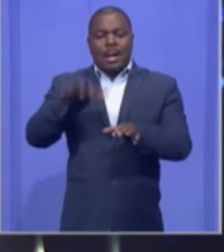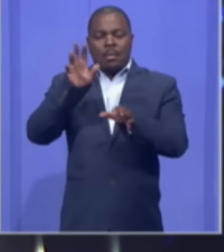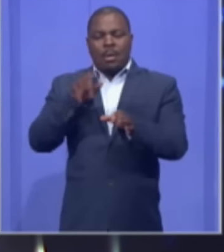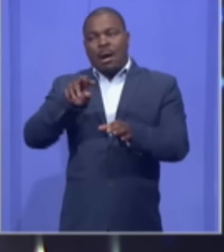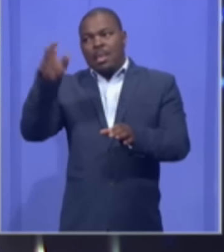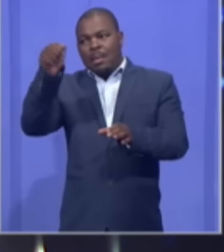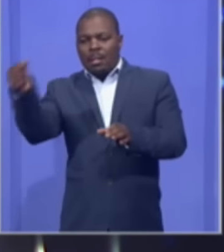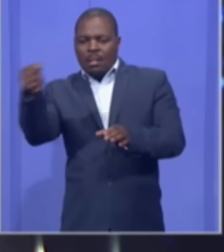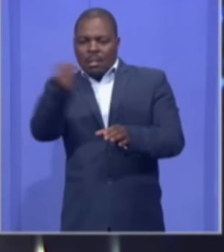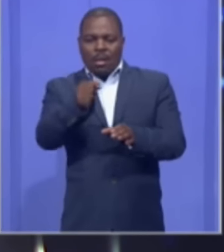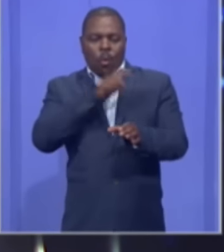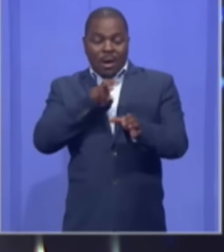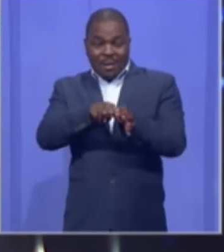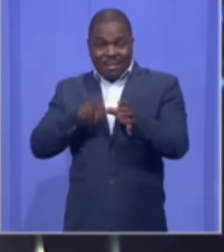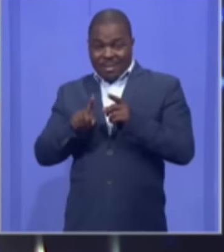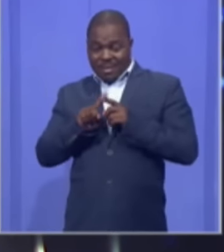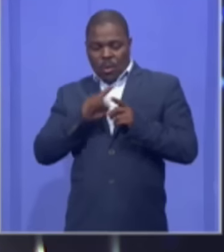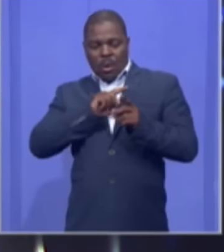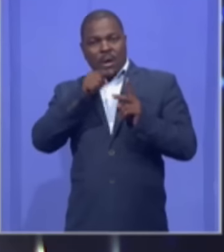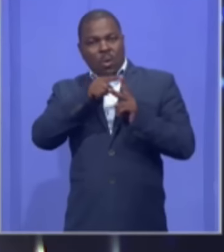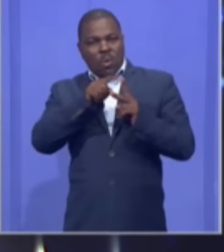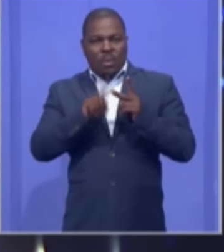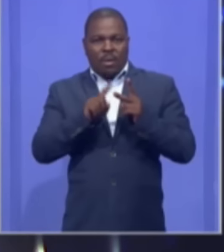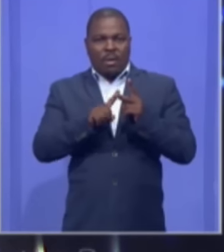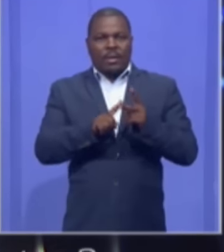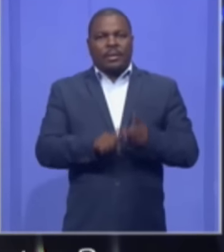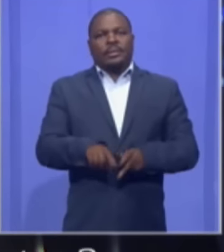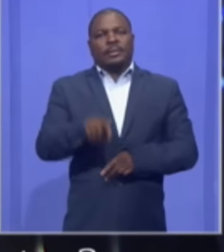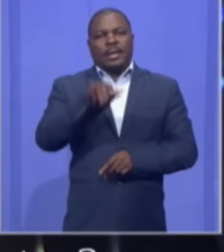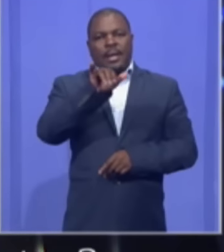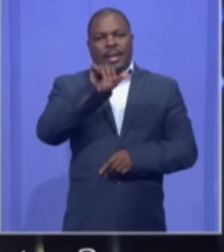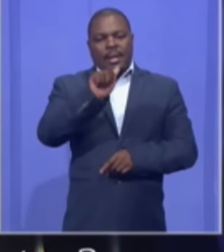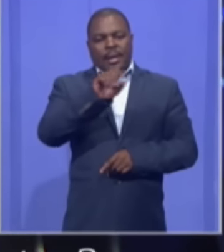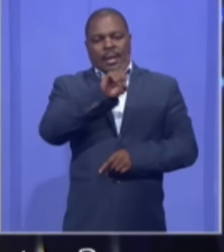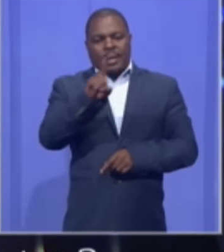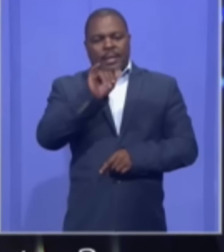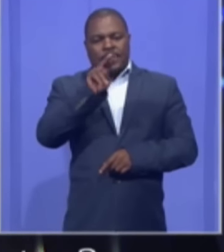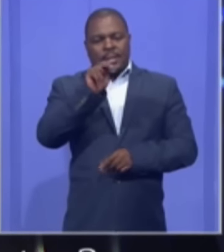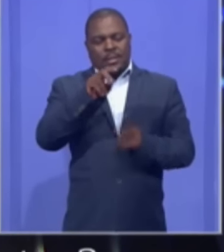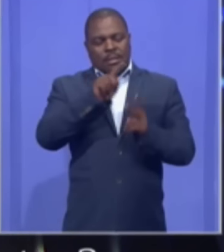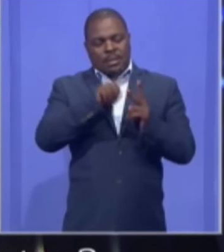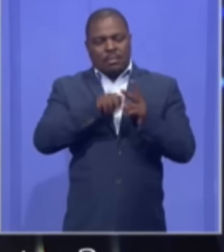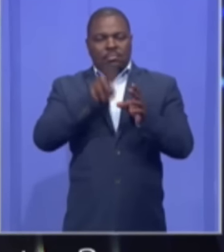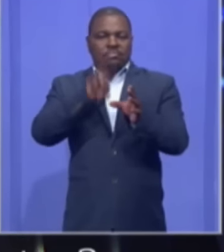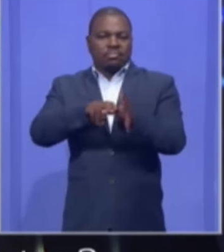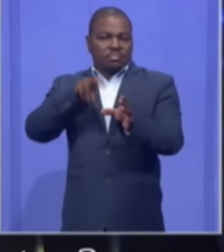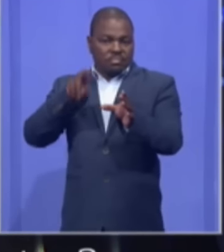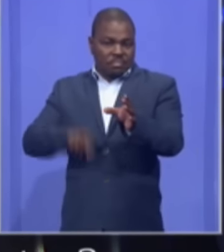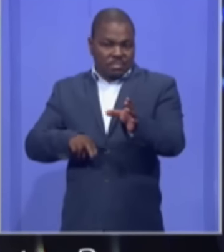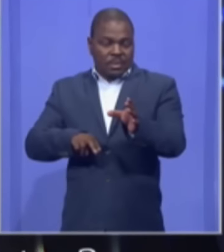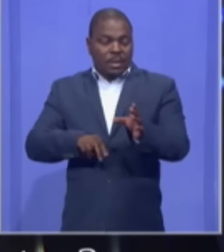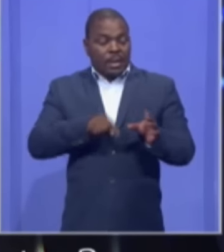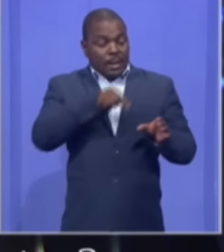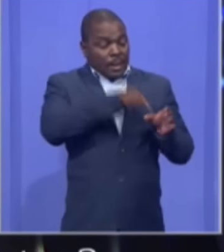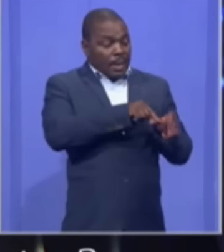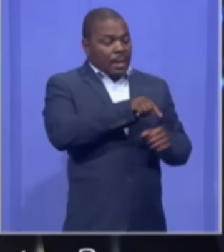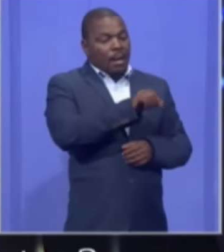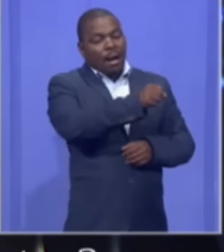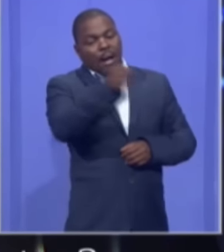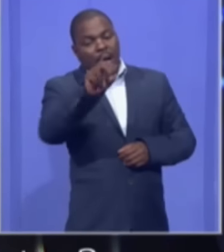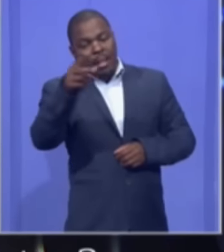mora hore yena le Yazini Tetyana ba itokolle maemong a ho ba ditho tsa mokga